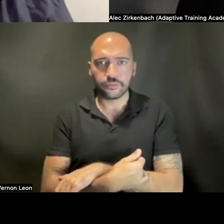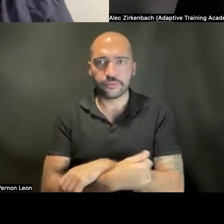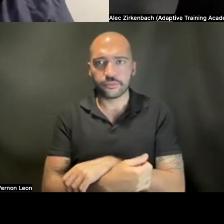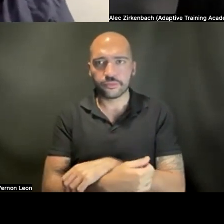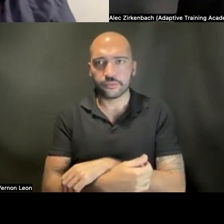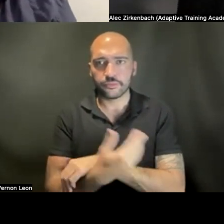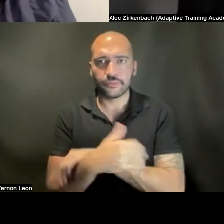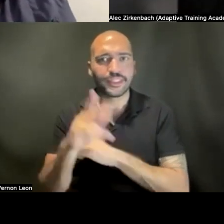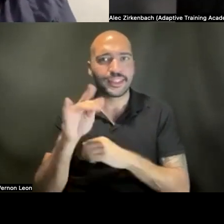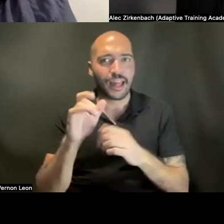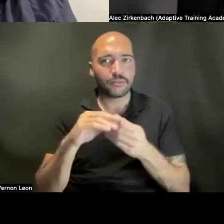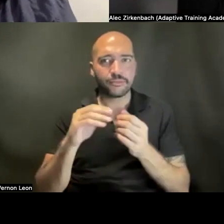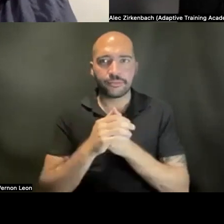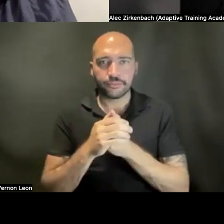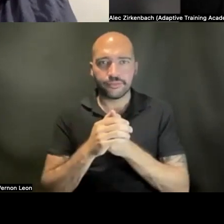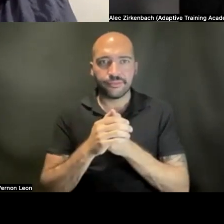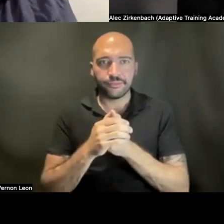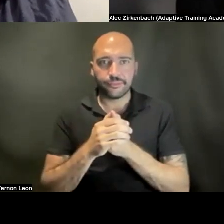Absolutely. This is Kyle. I